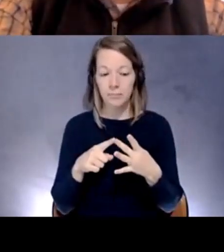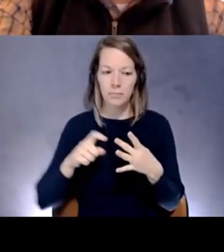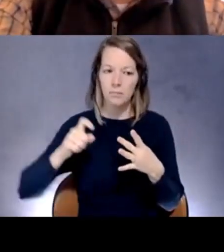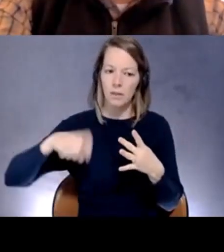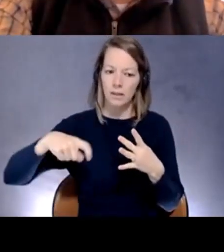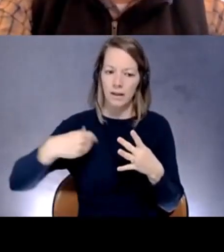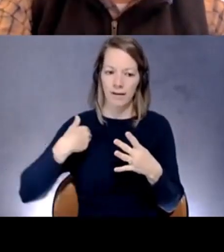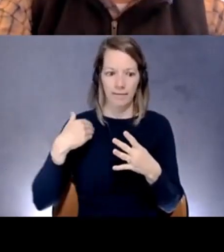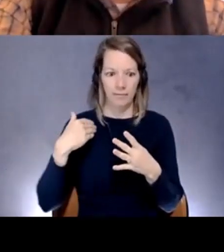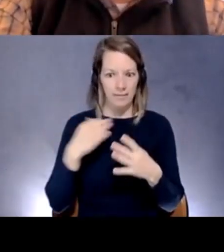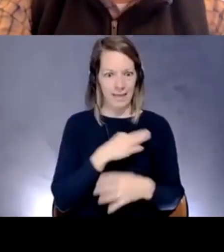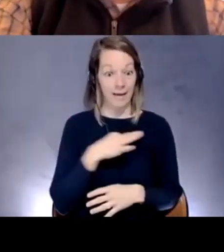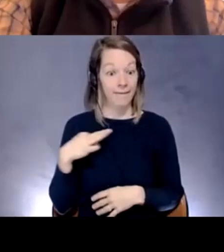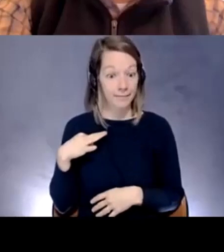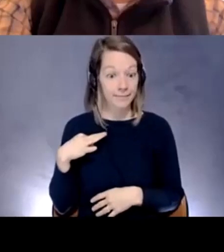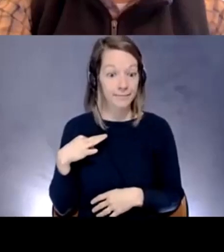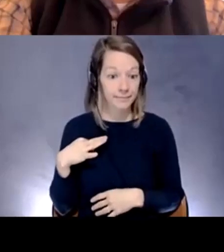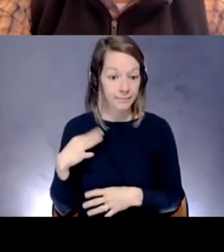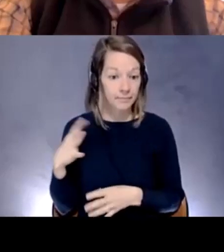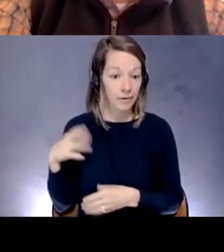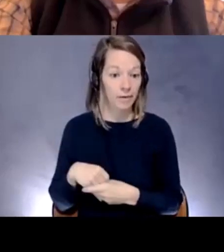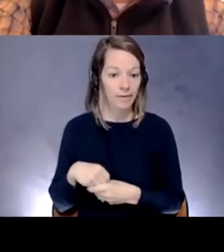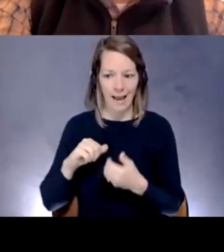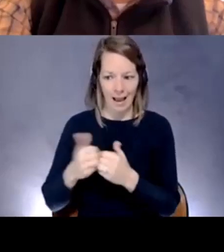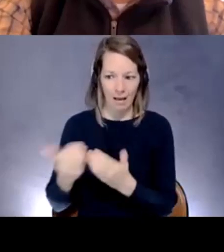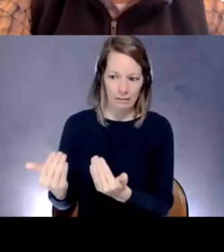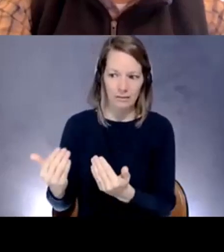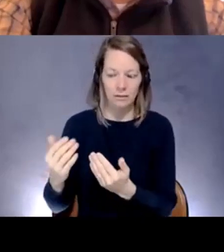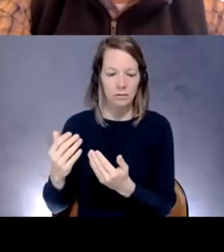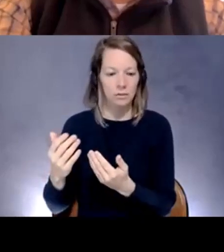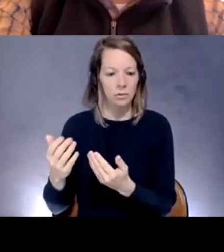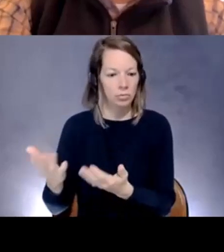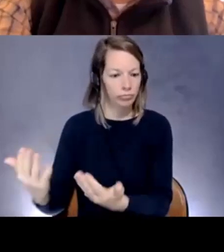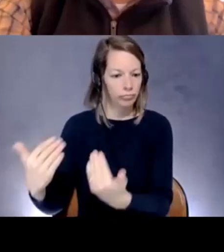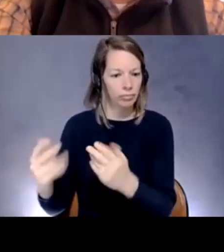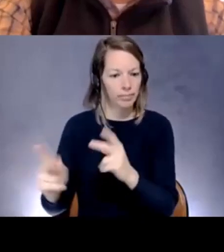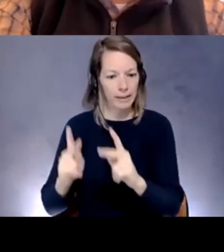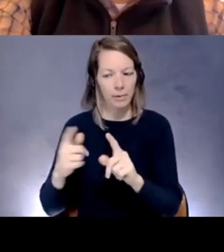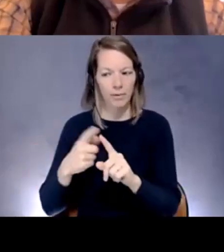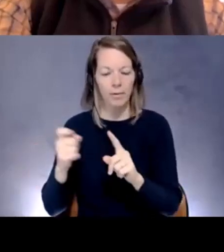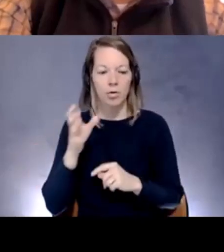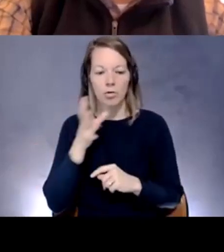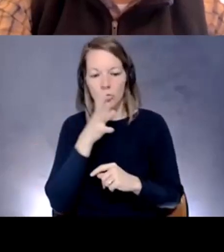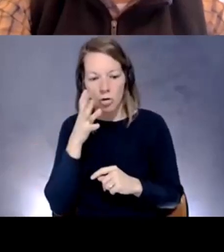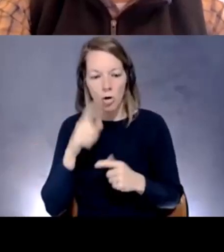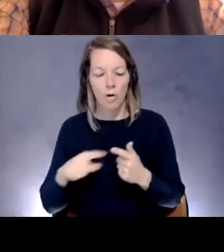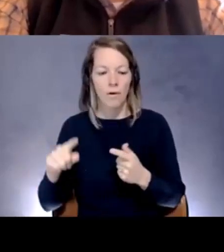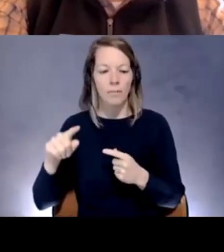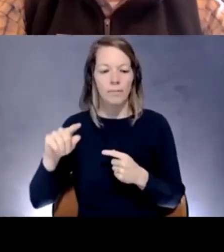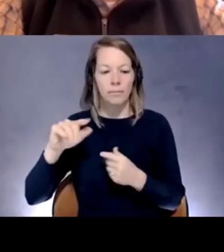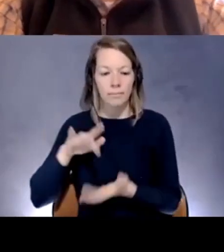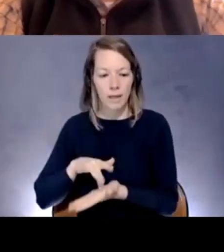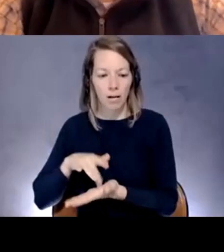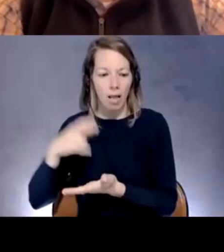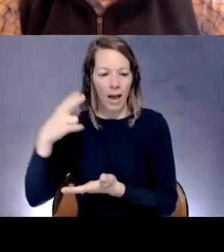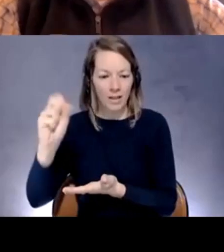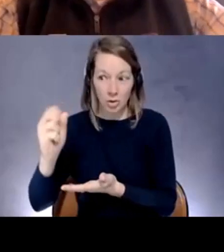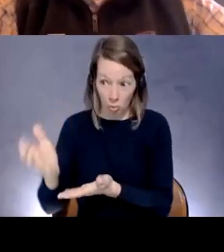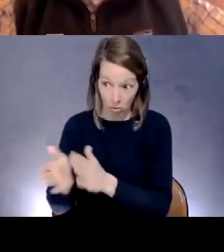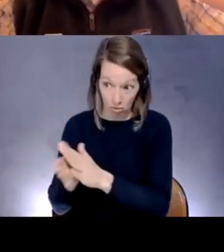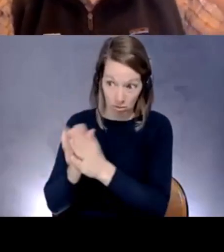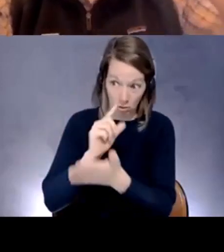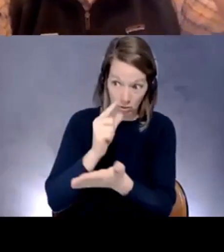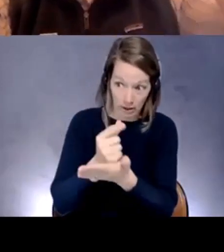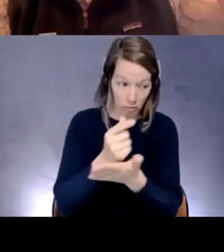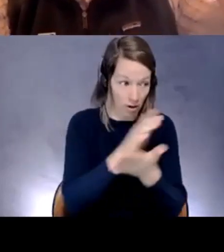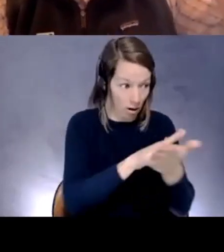the workforce to do that. How do we create those pipelines out of rural junior and senior high schools and turn those folks